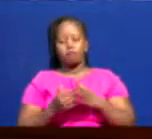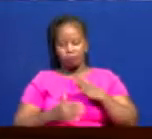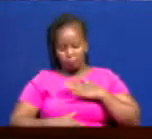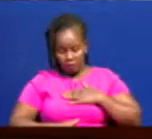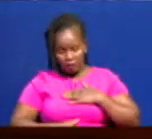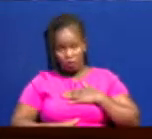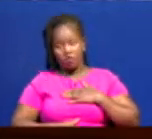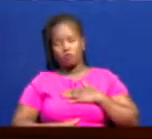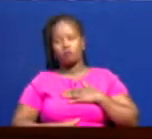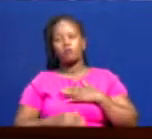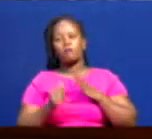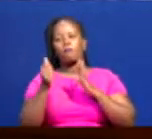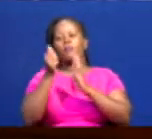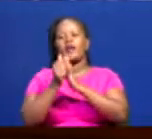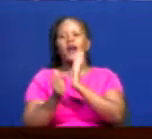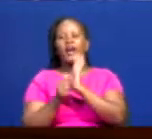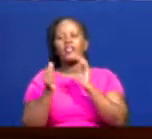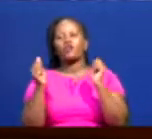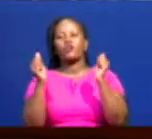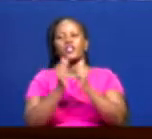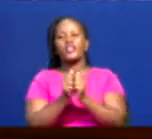pursuant to Article 10,